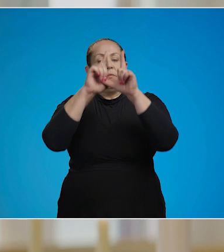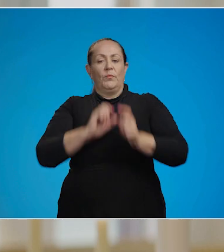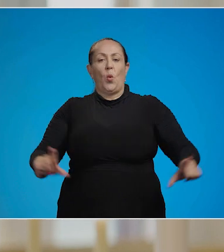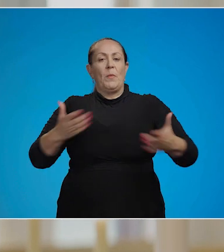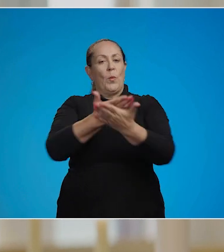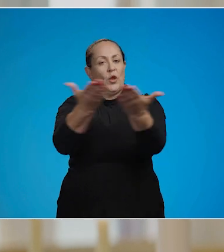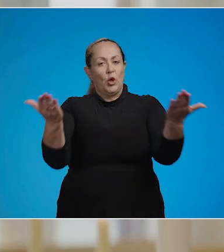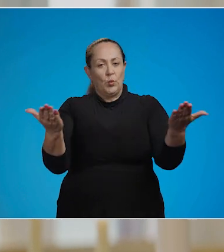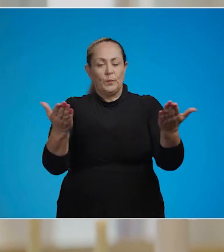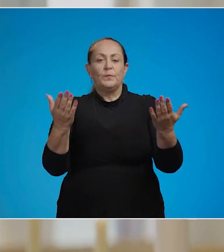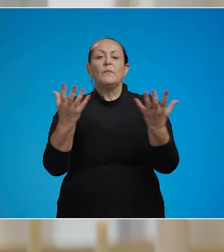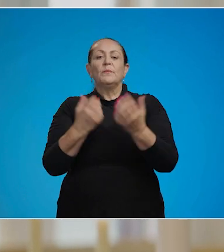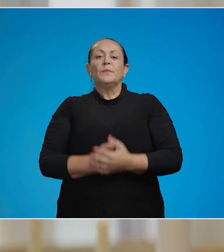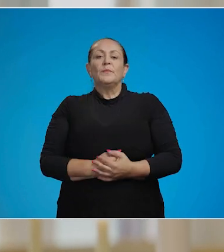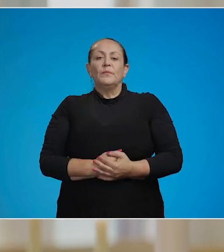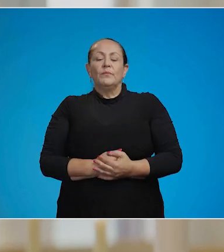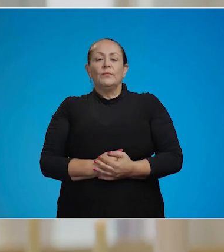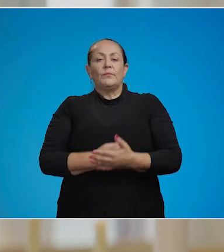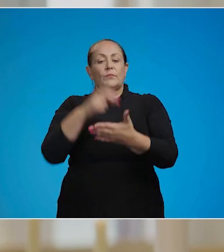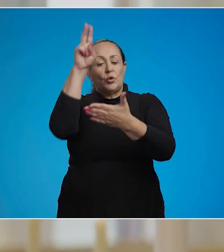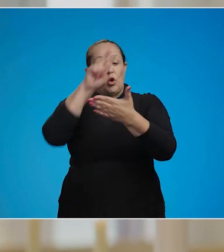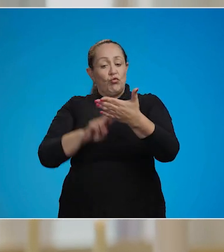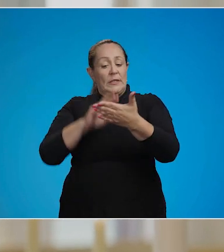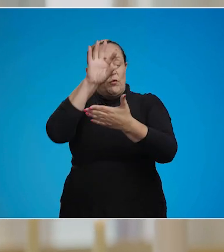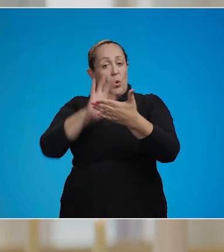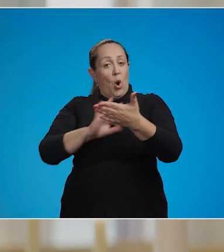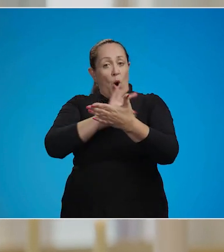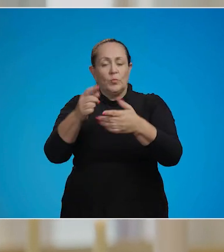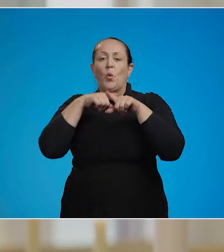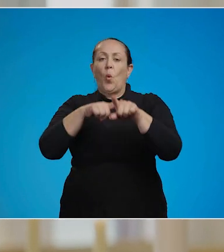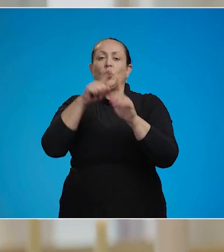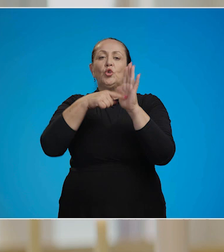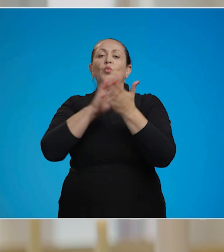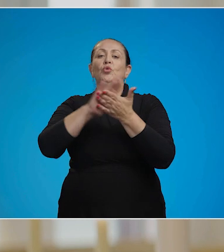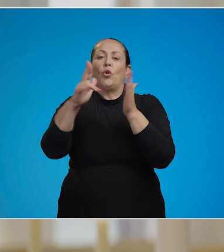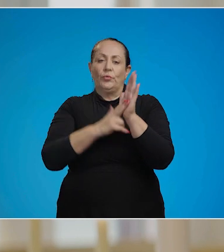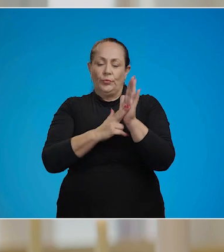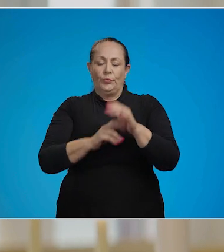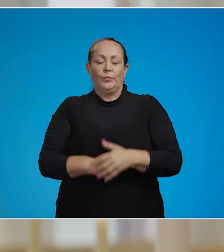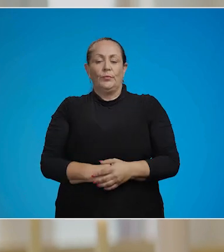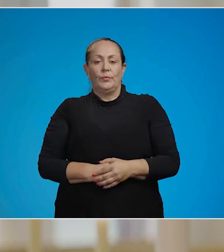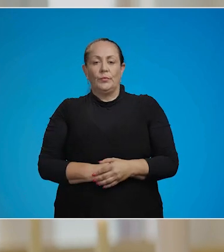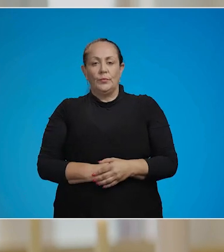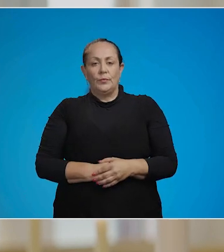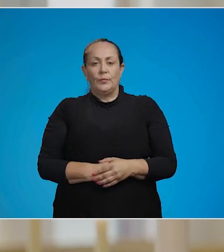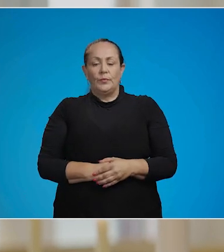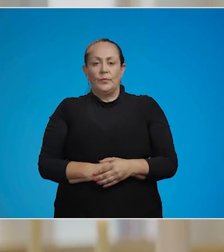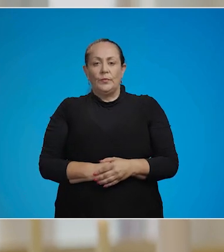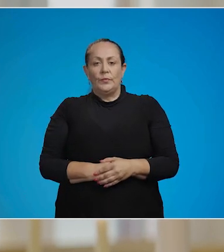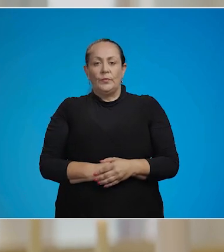The Lord be with you. And with your spirit. A reading from the Holy Gospel according to John. Glory to you, O Lord.